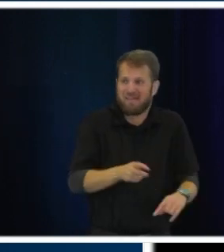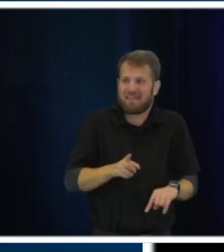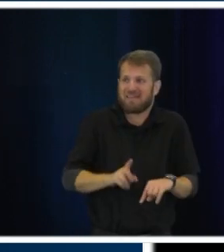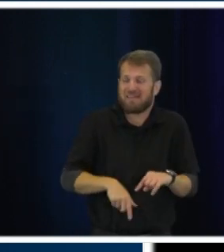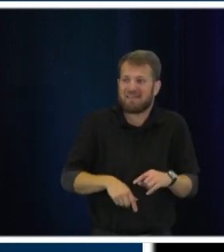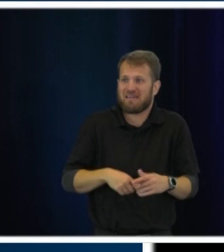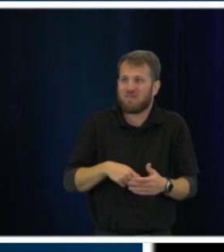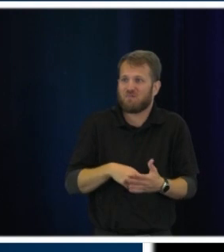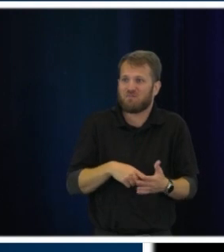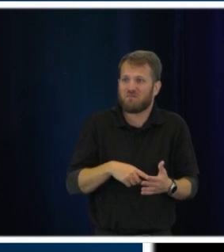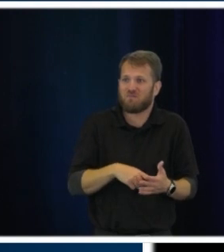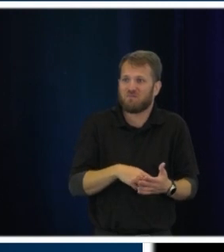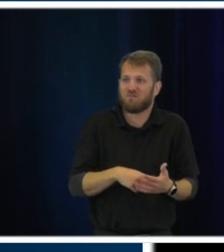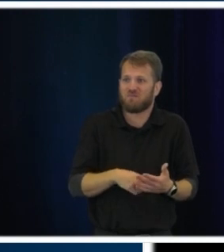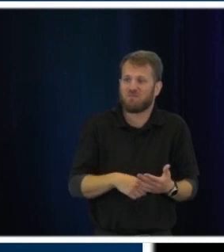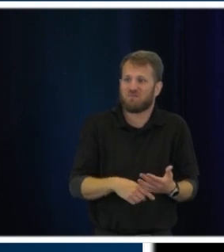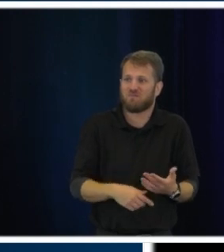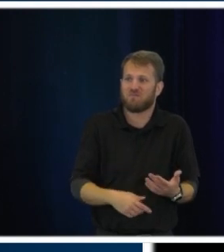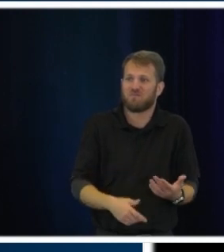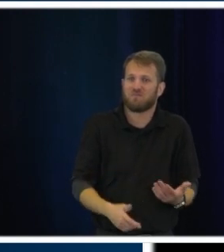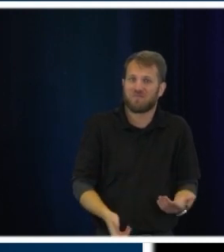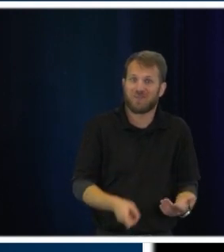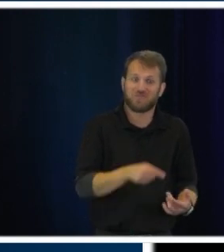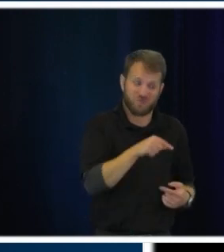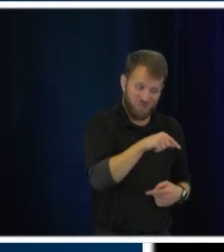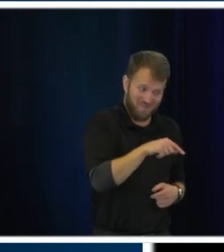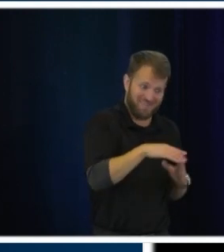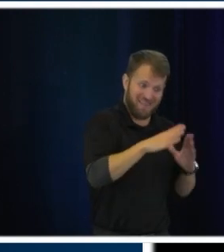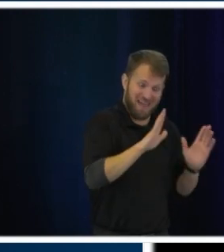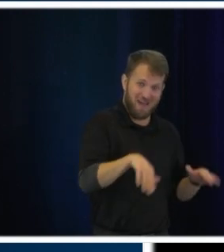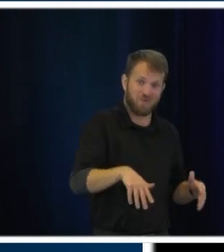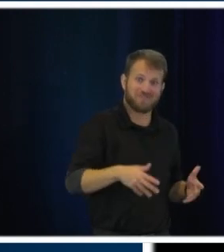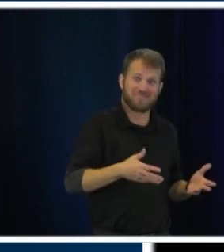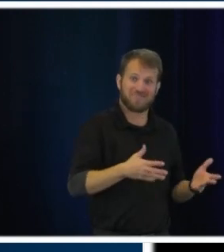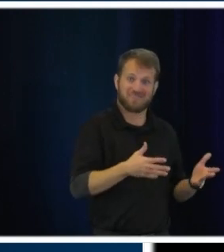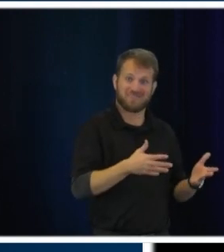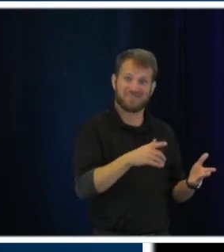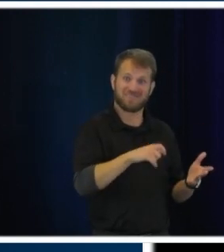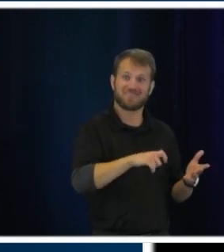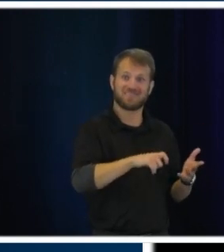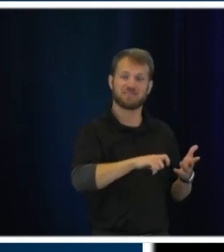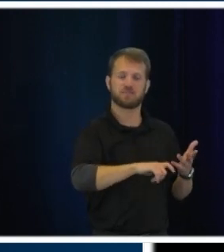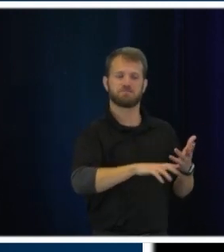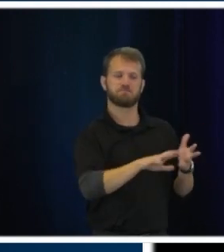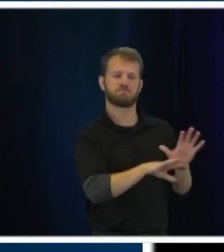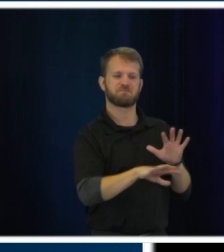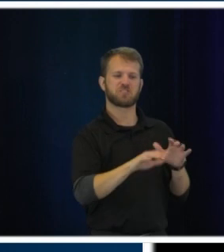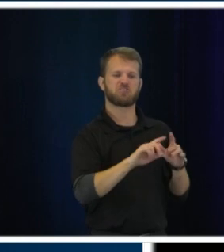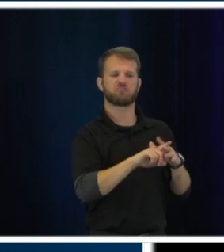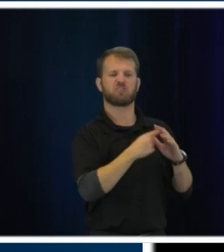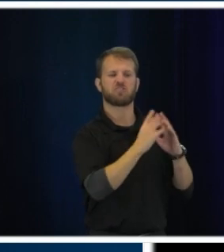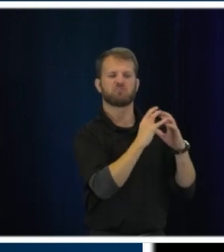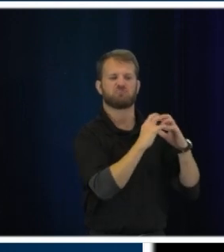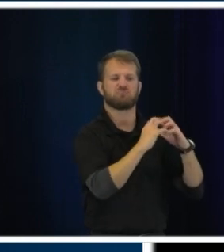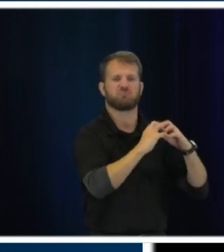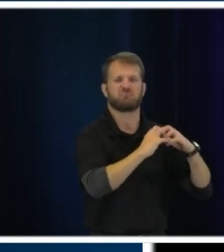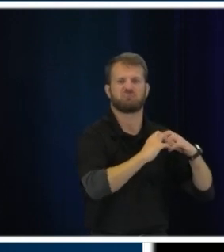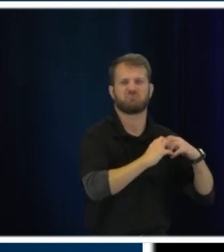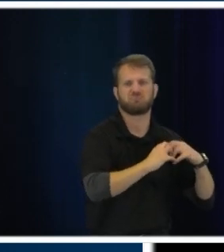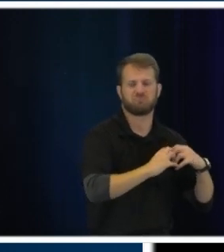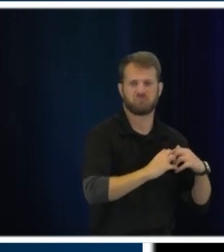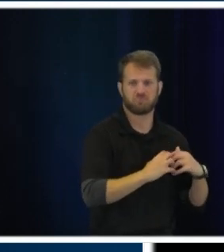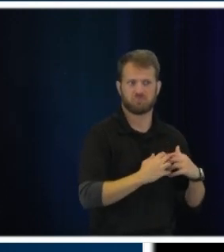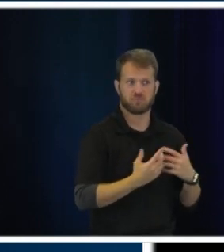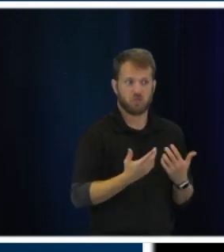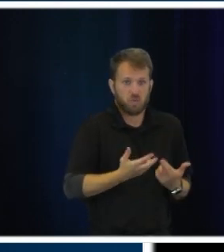And as a result of that, those houses, the condition of those houses started to go down because they didn't